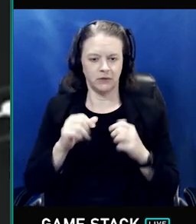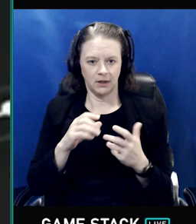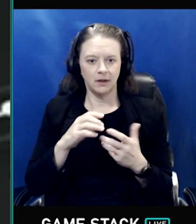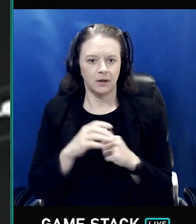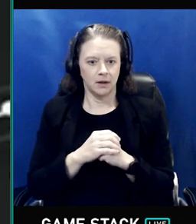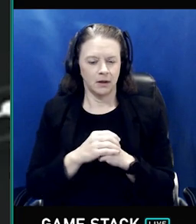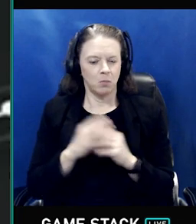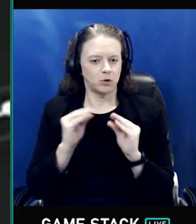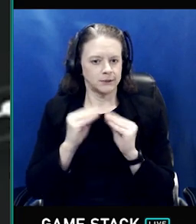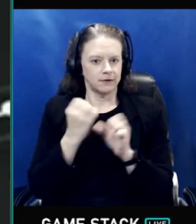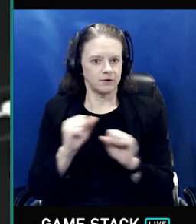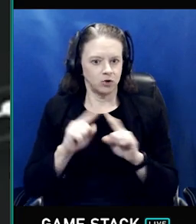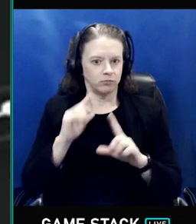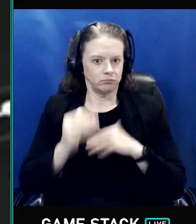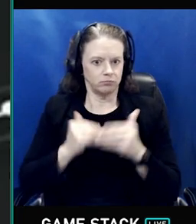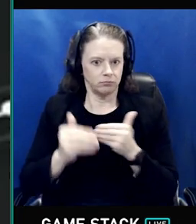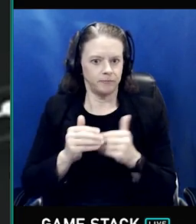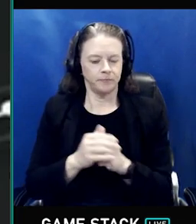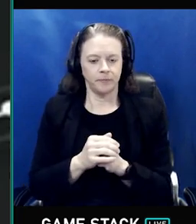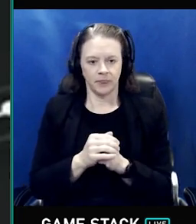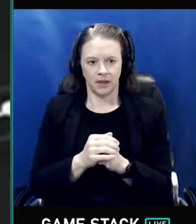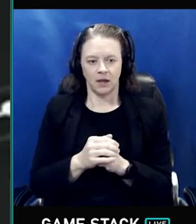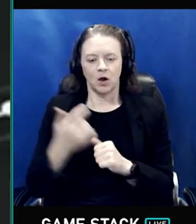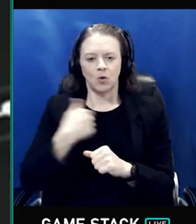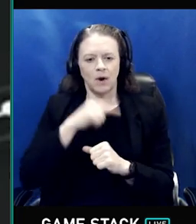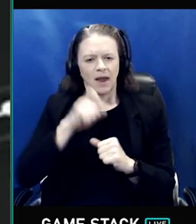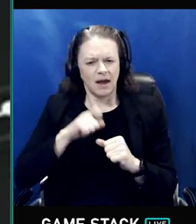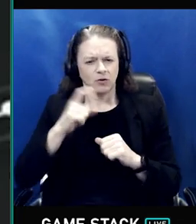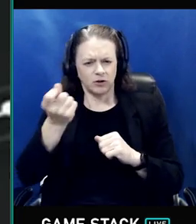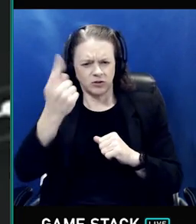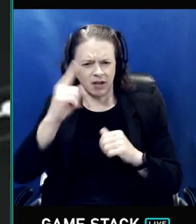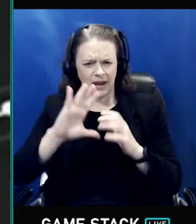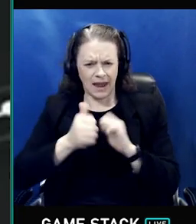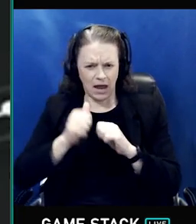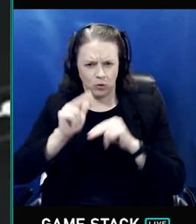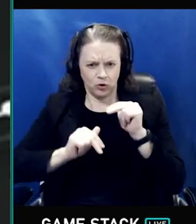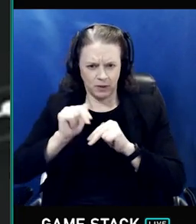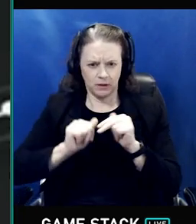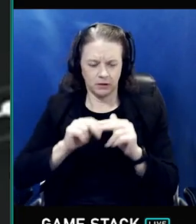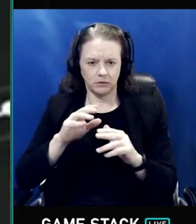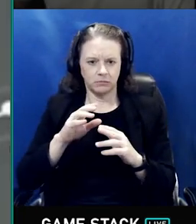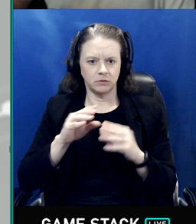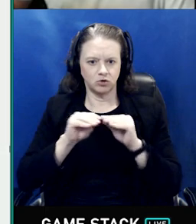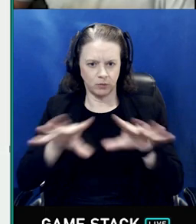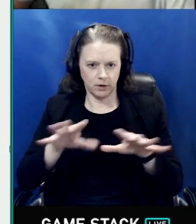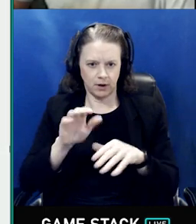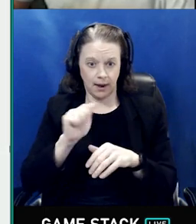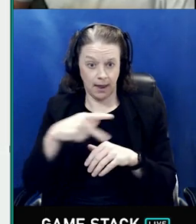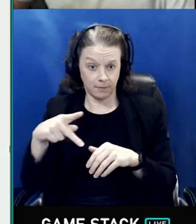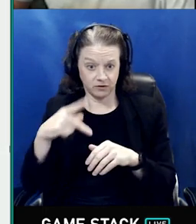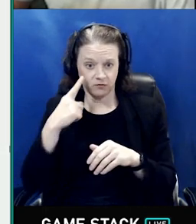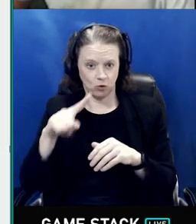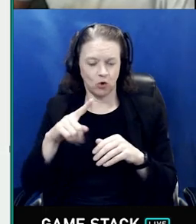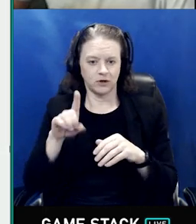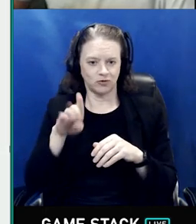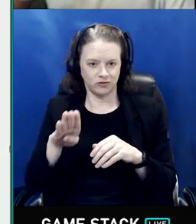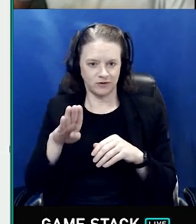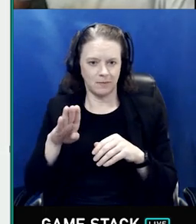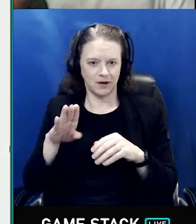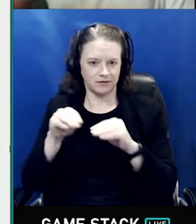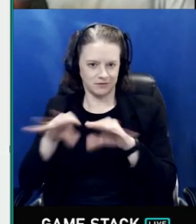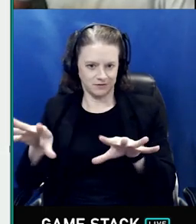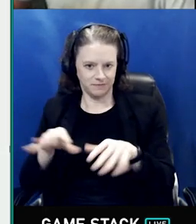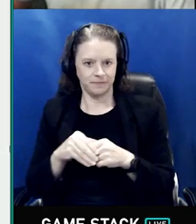need to be understood when building distributed applications using a distributed database. And these trade-offs center around three